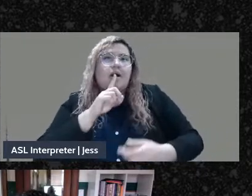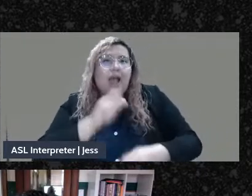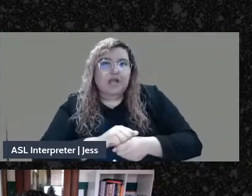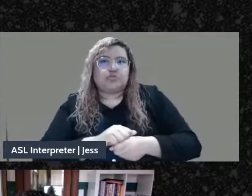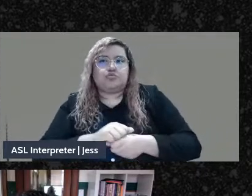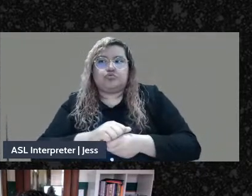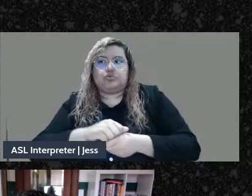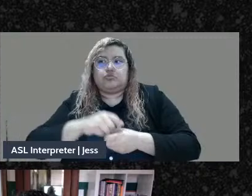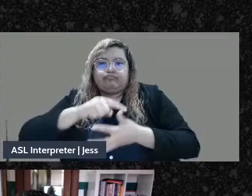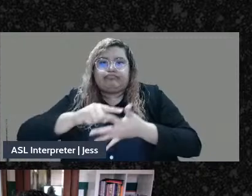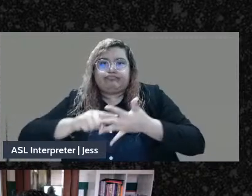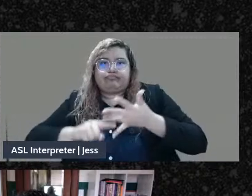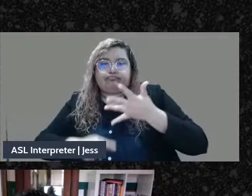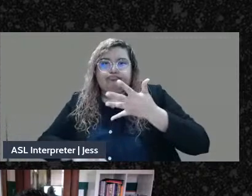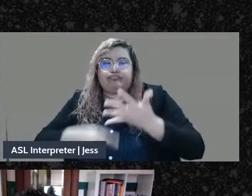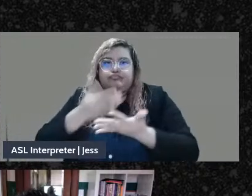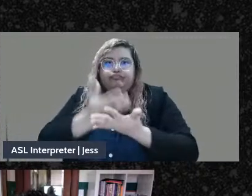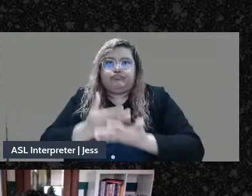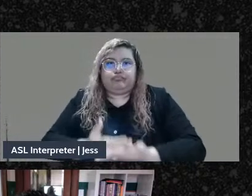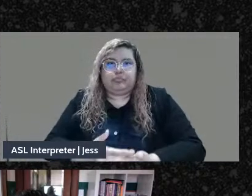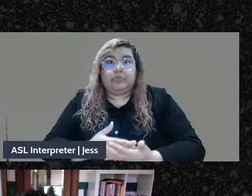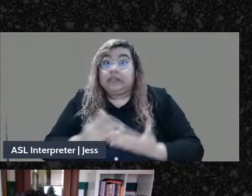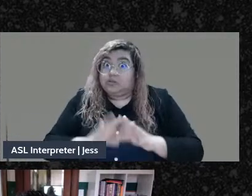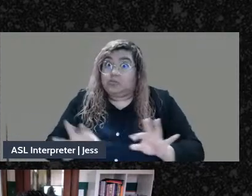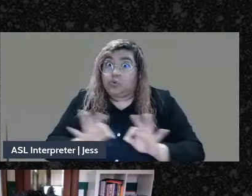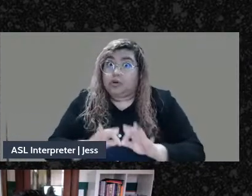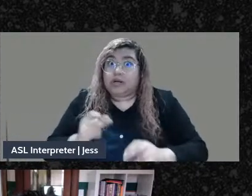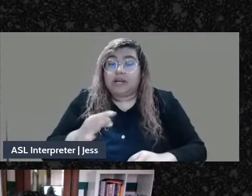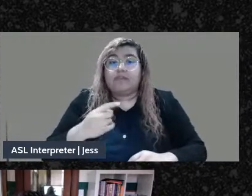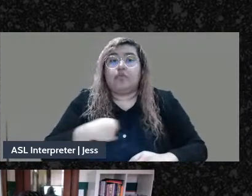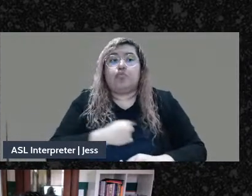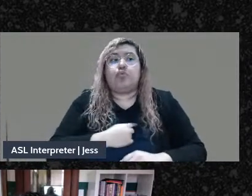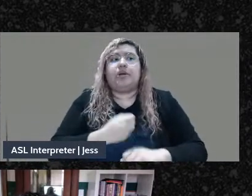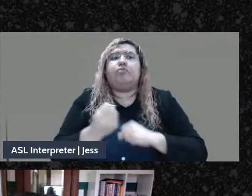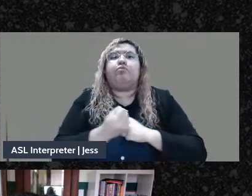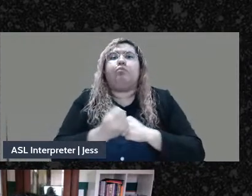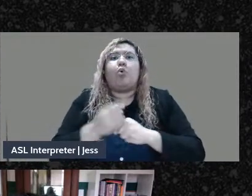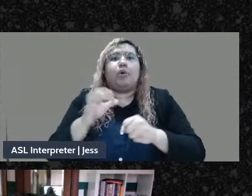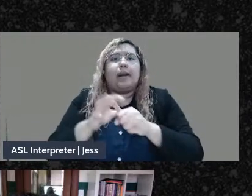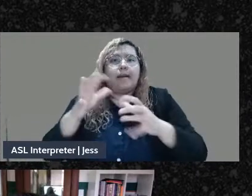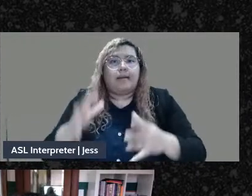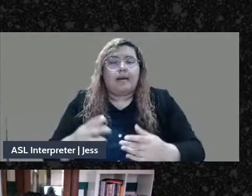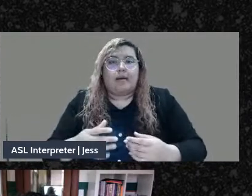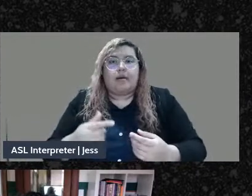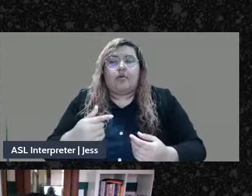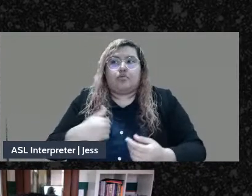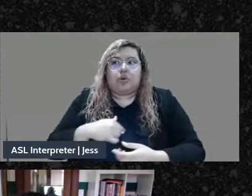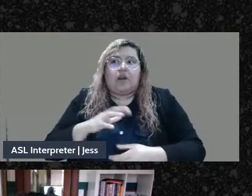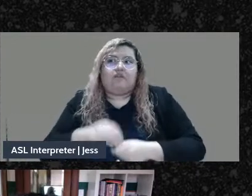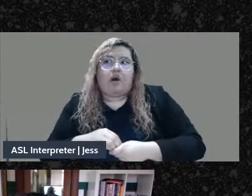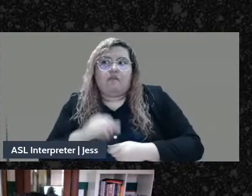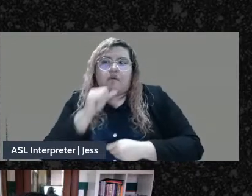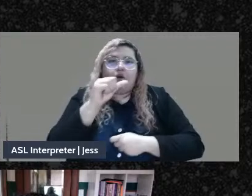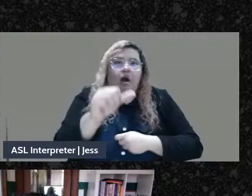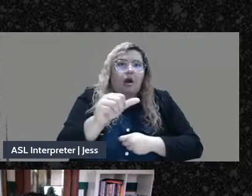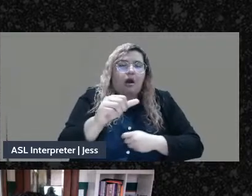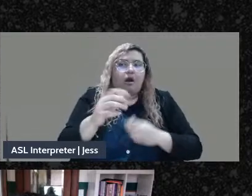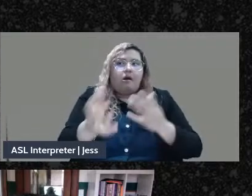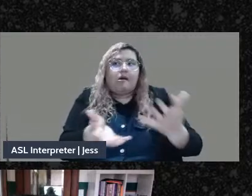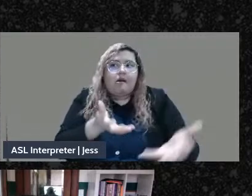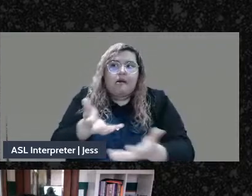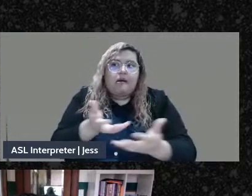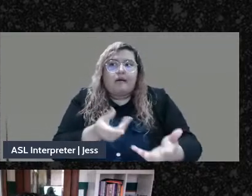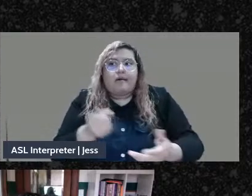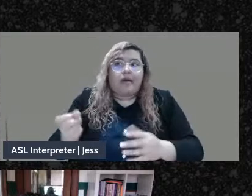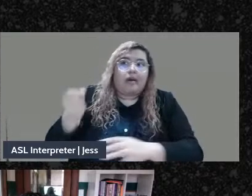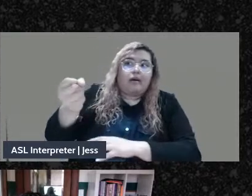just so foundational for if we're thinking about like running candidates or supporting candidates, or do we get involved or not when candidates decide to run,